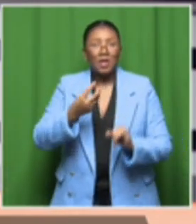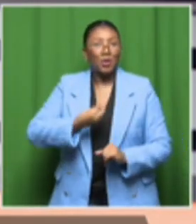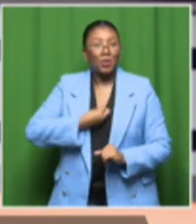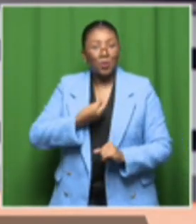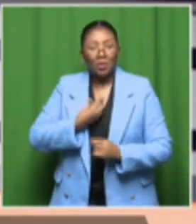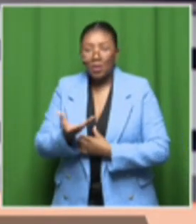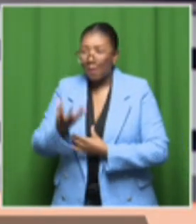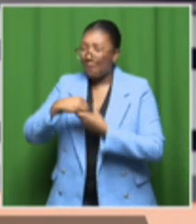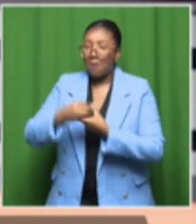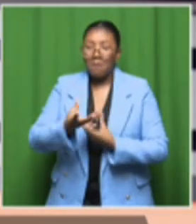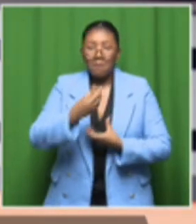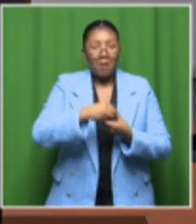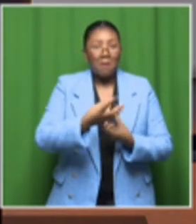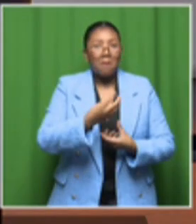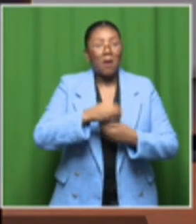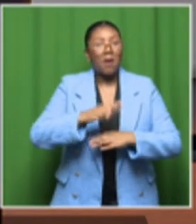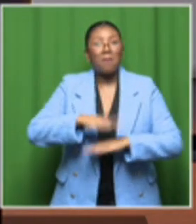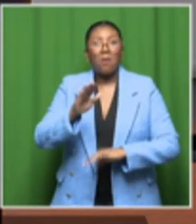goes into that?